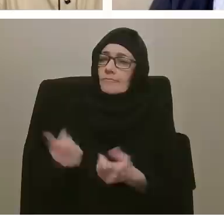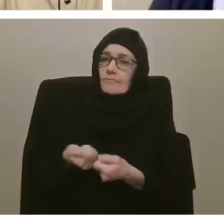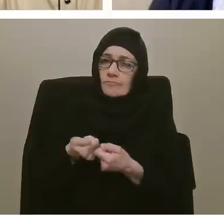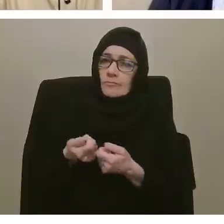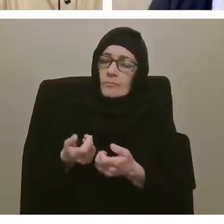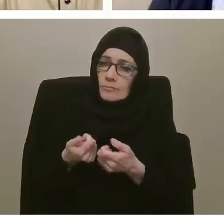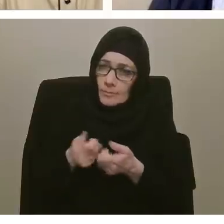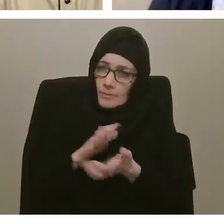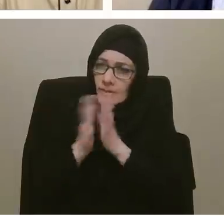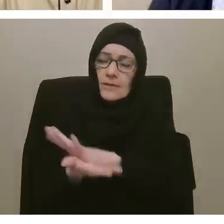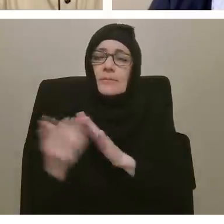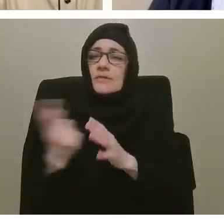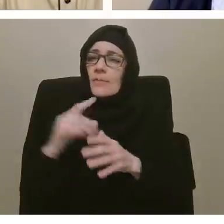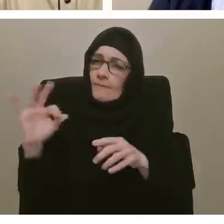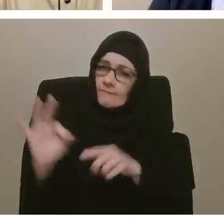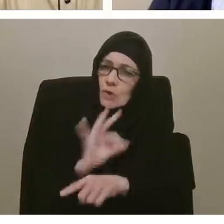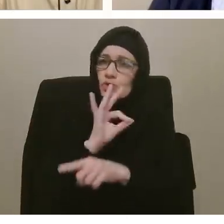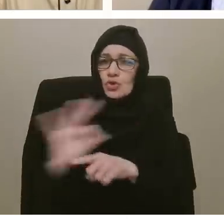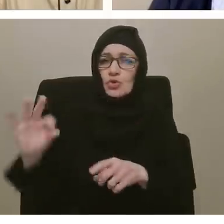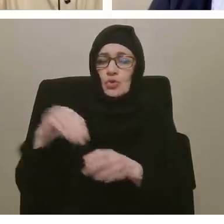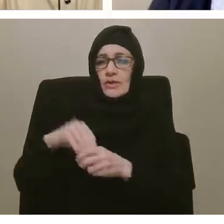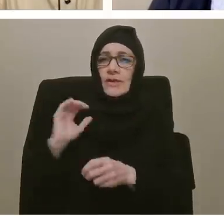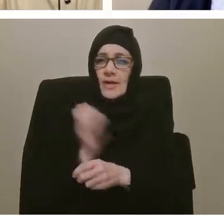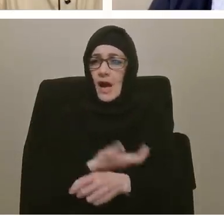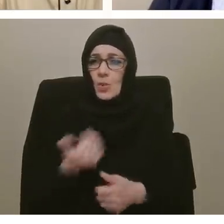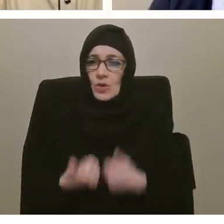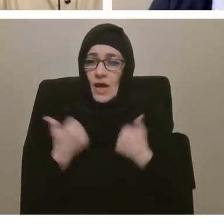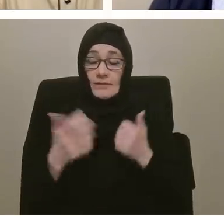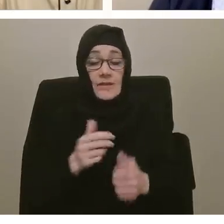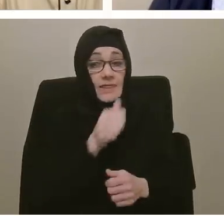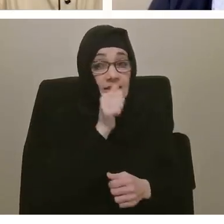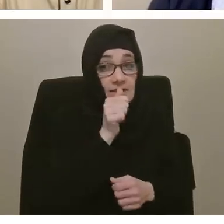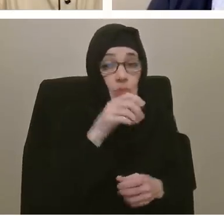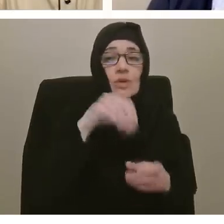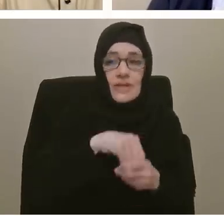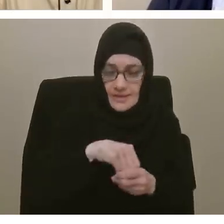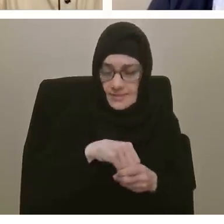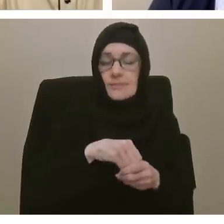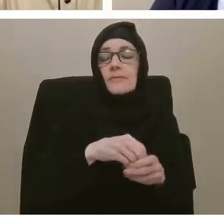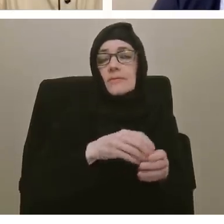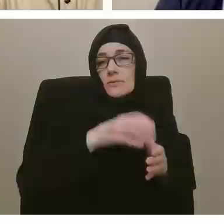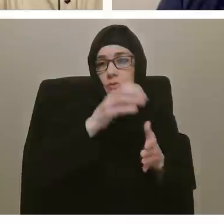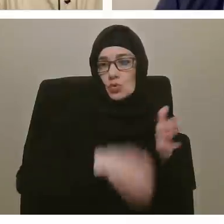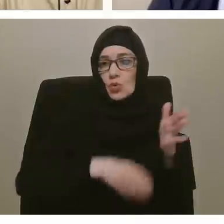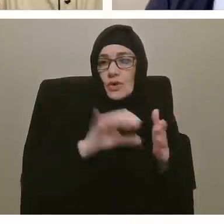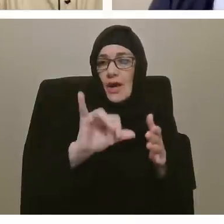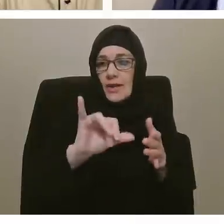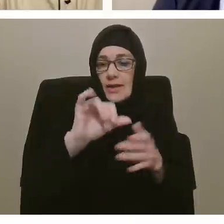lives? And the secret is, I believe, in Surah Iqra. Because